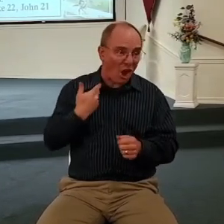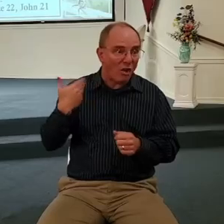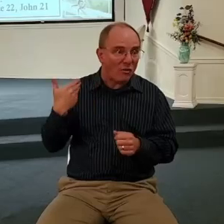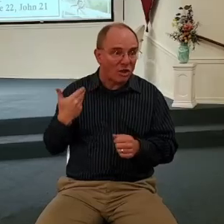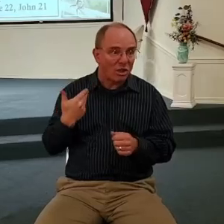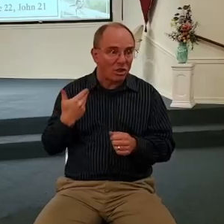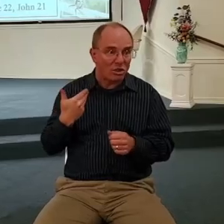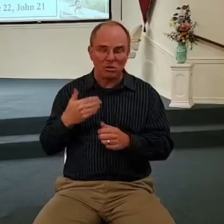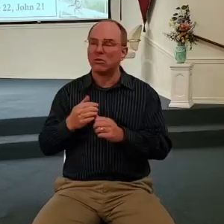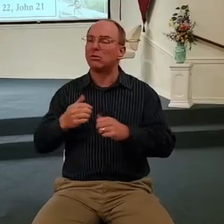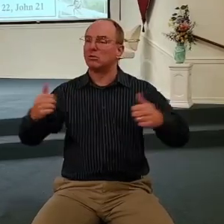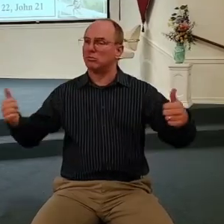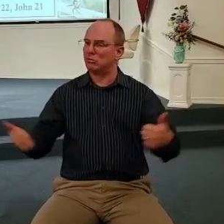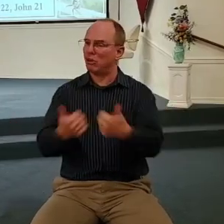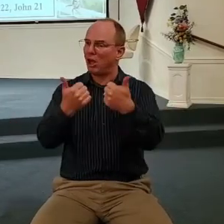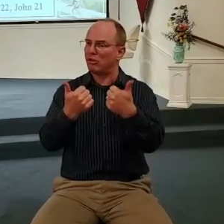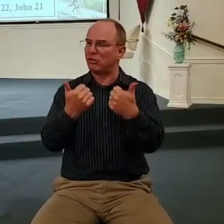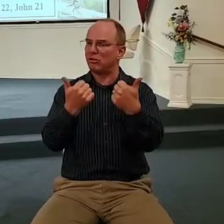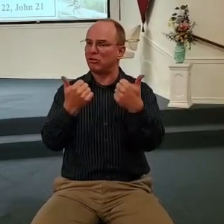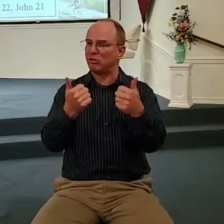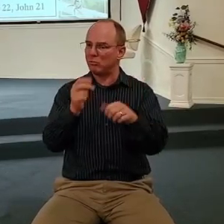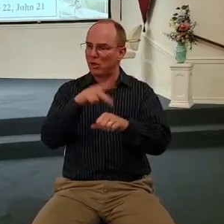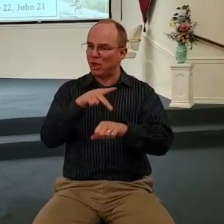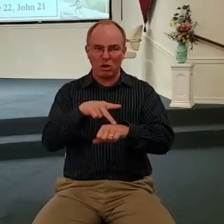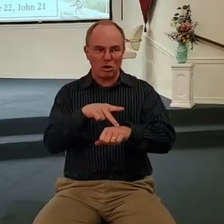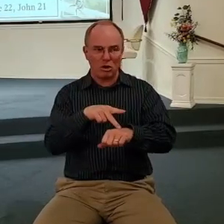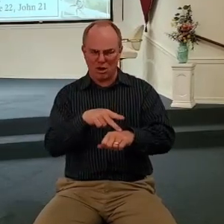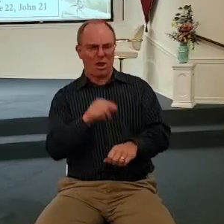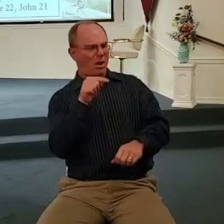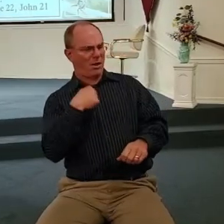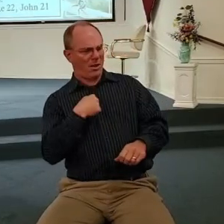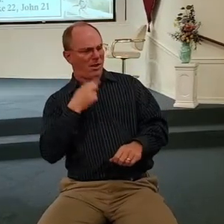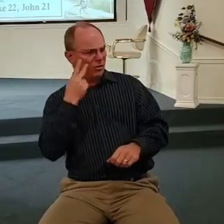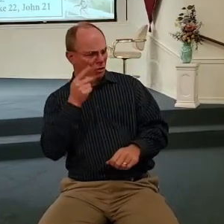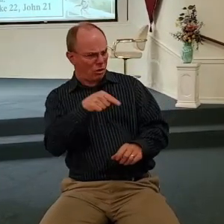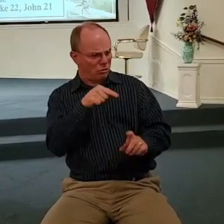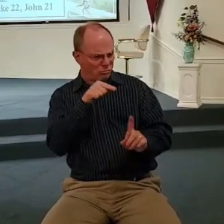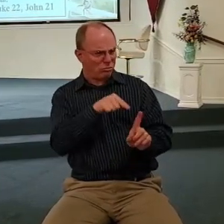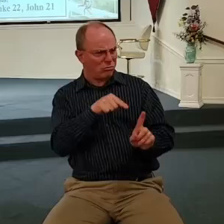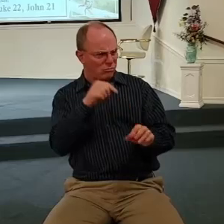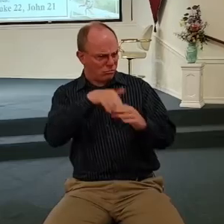in the garden?' And yet again, Peter denied it."